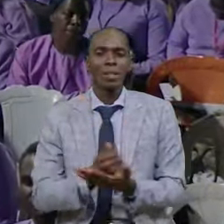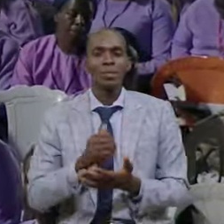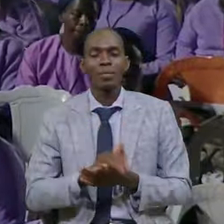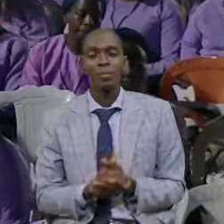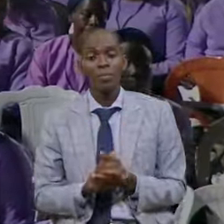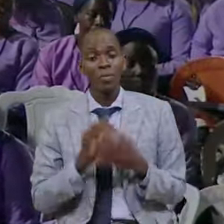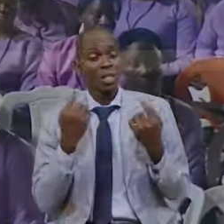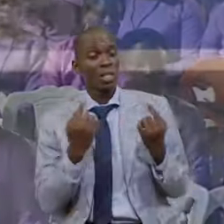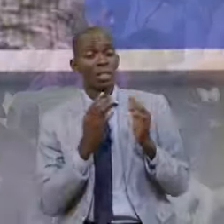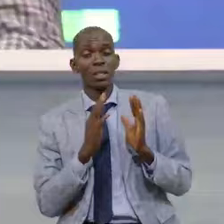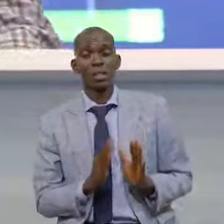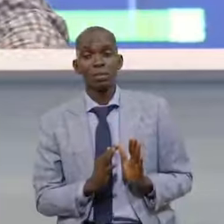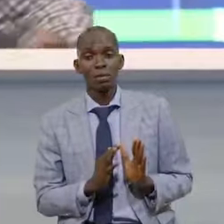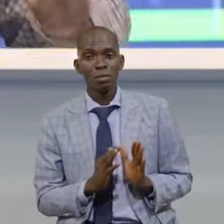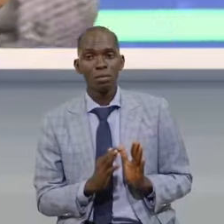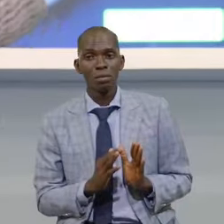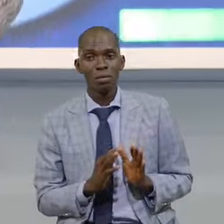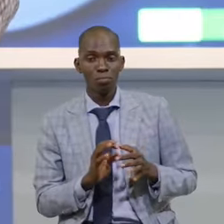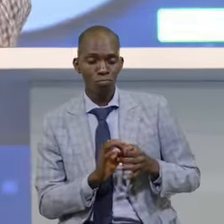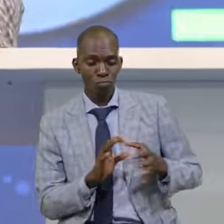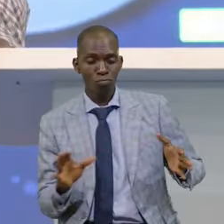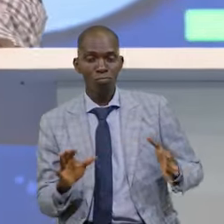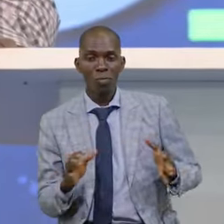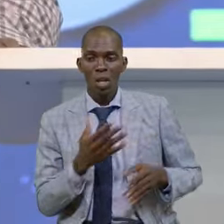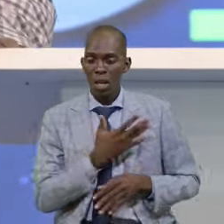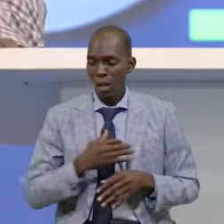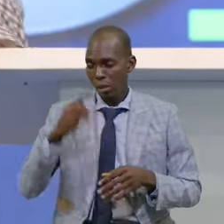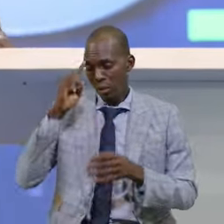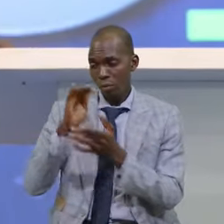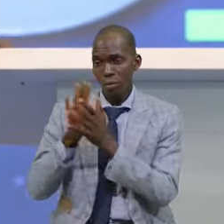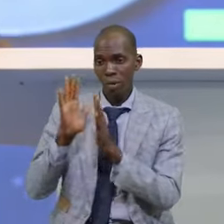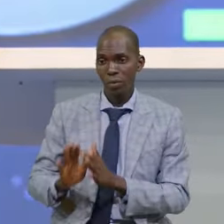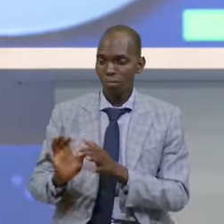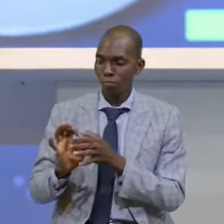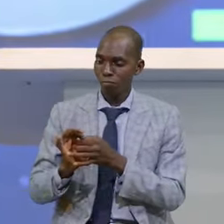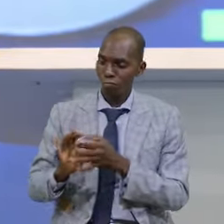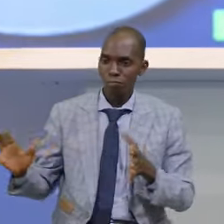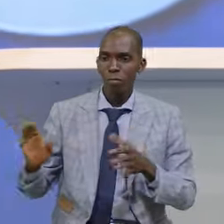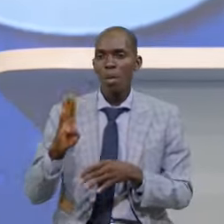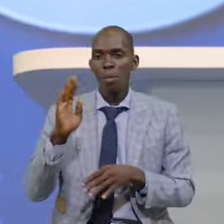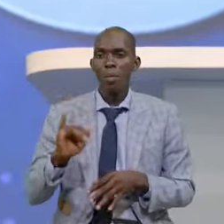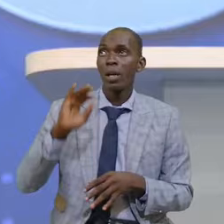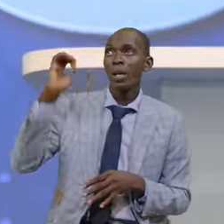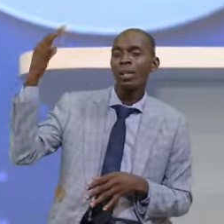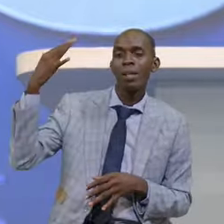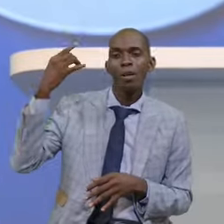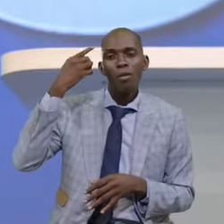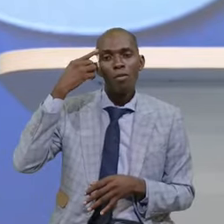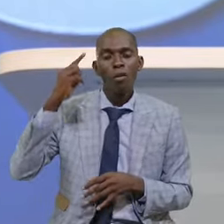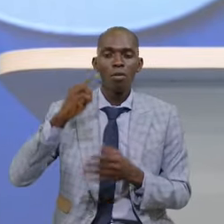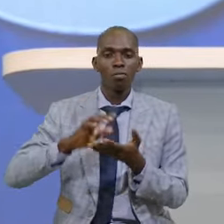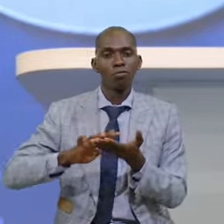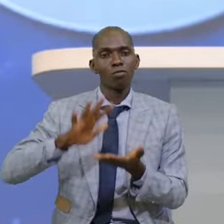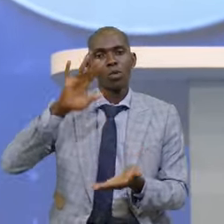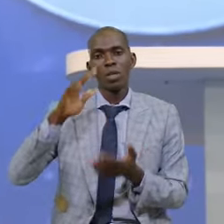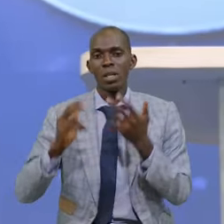Sinners and saints loosed by grace for glory. There are three things